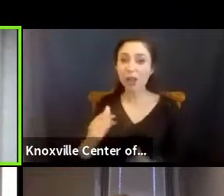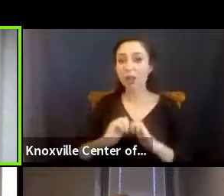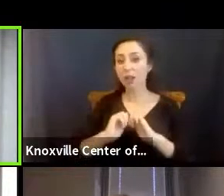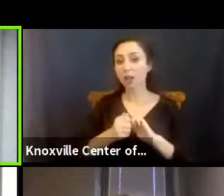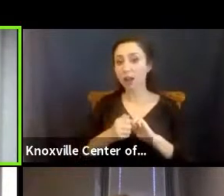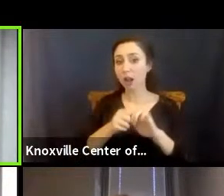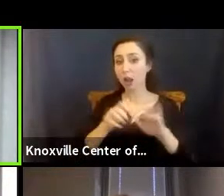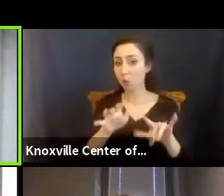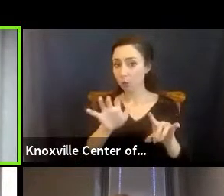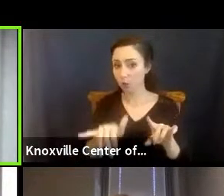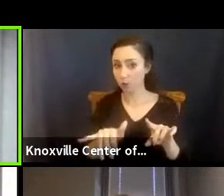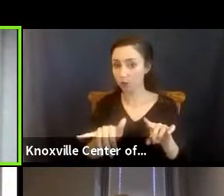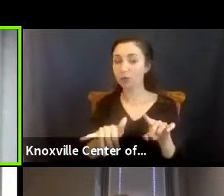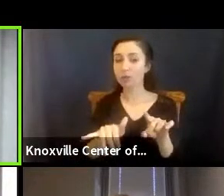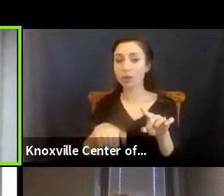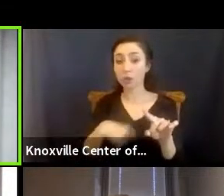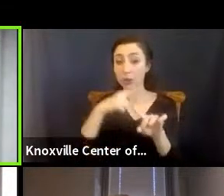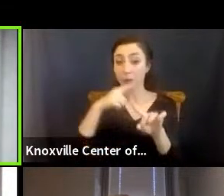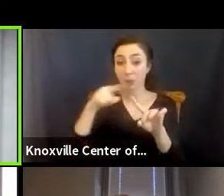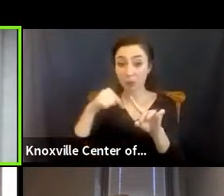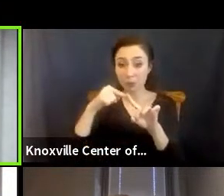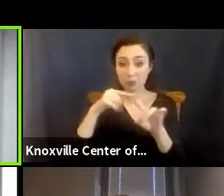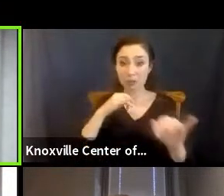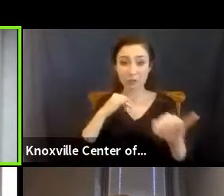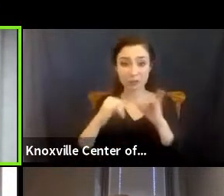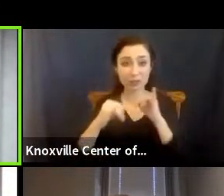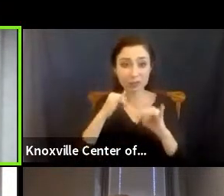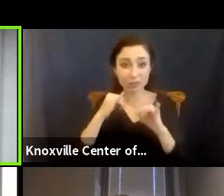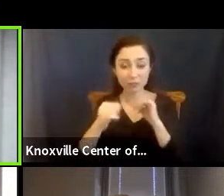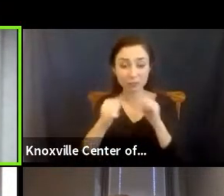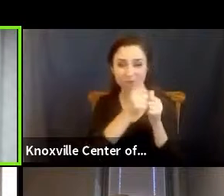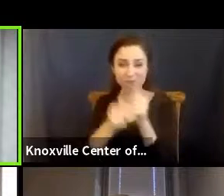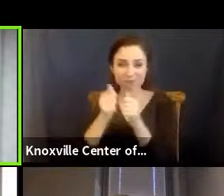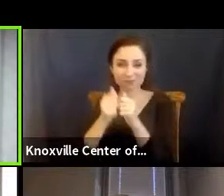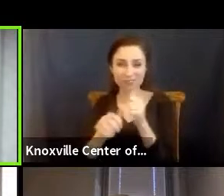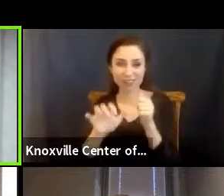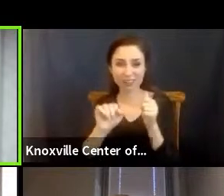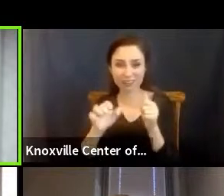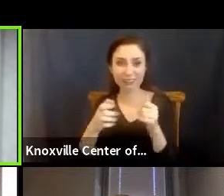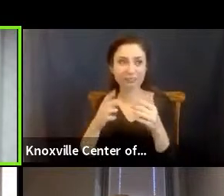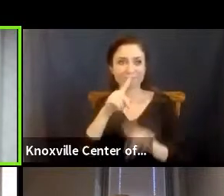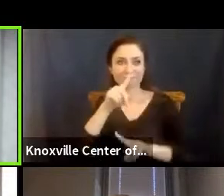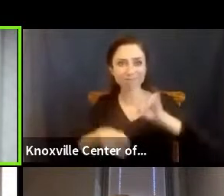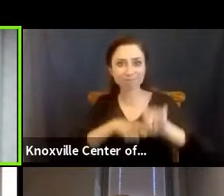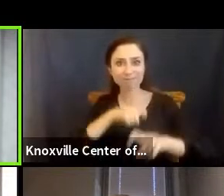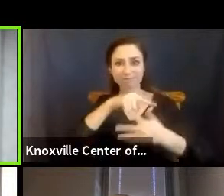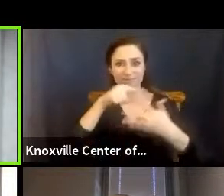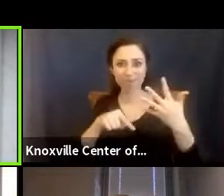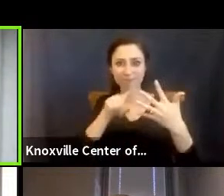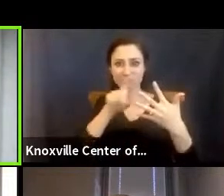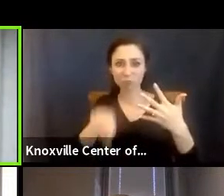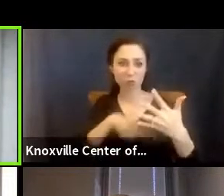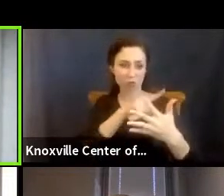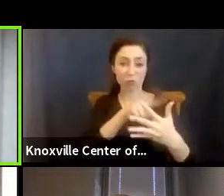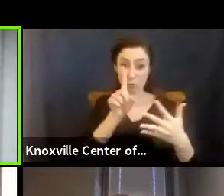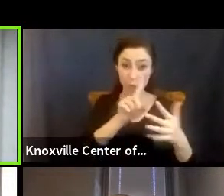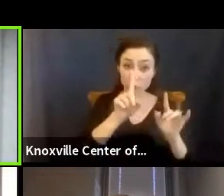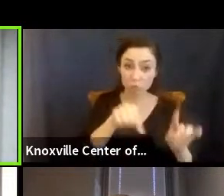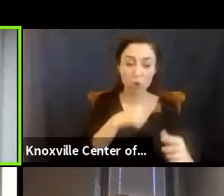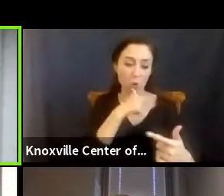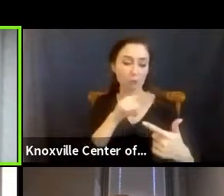work it, is when we interview every case, we ask them all the questions of where you've been, who you're hanging out with, and if